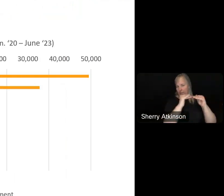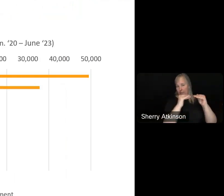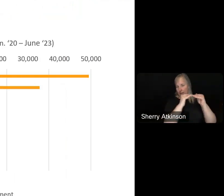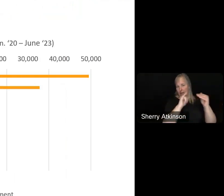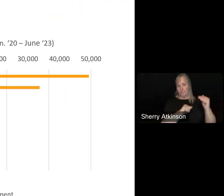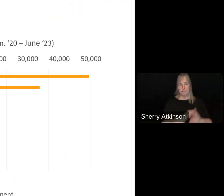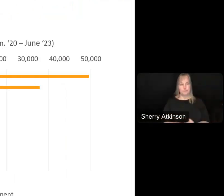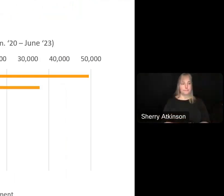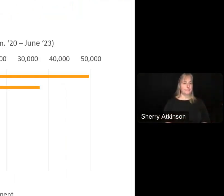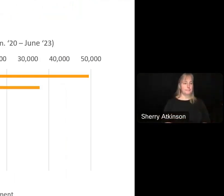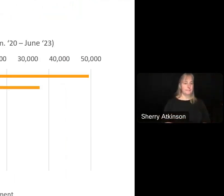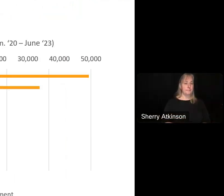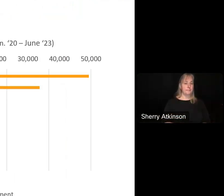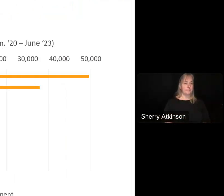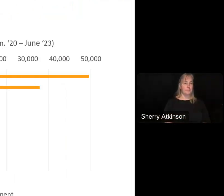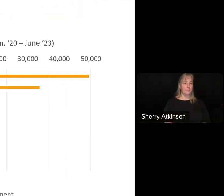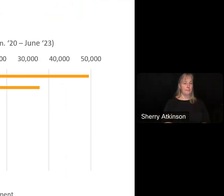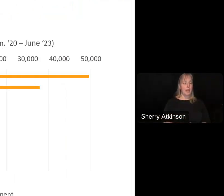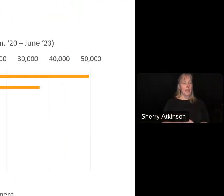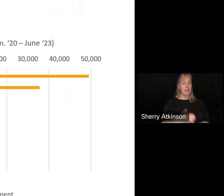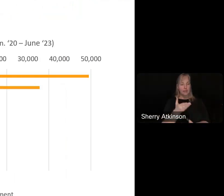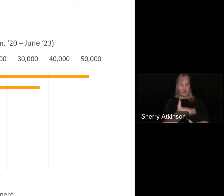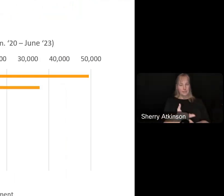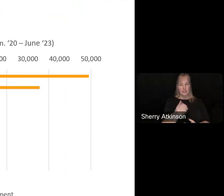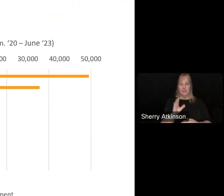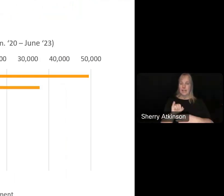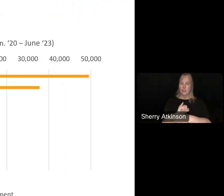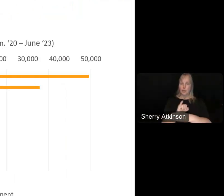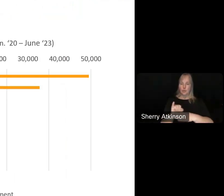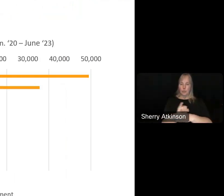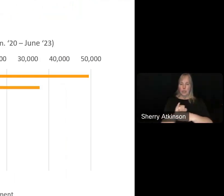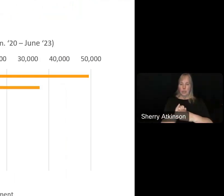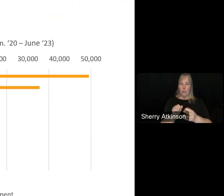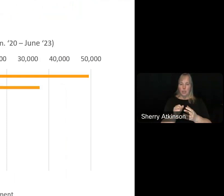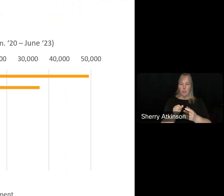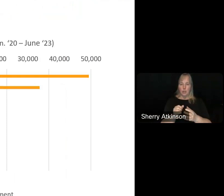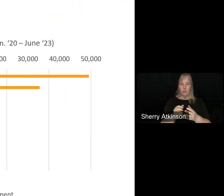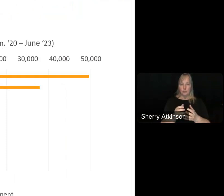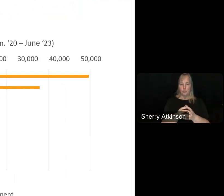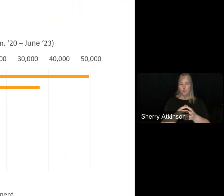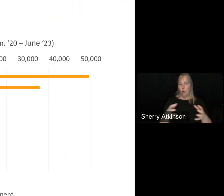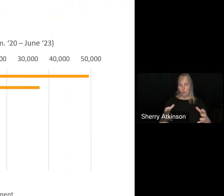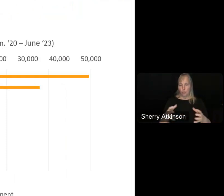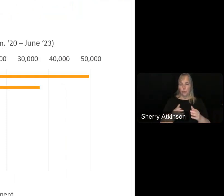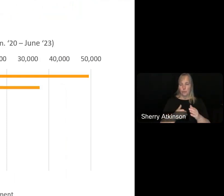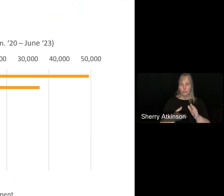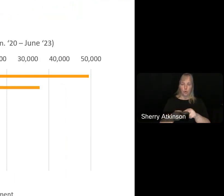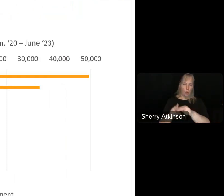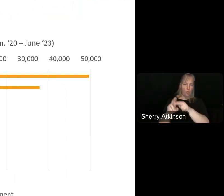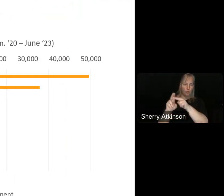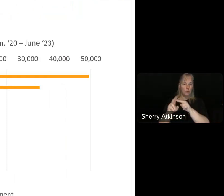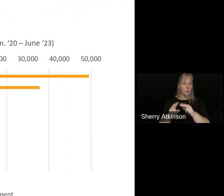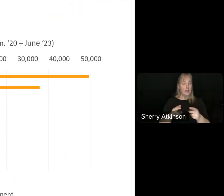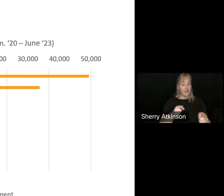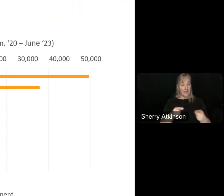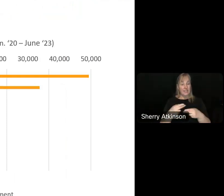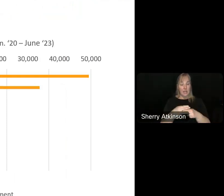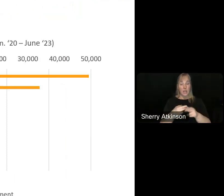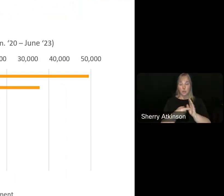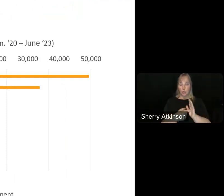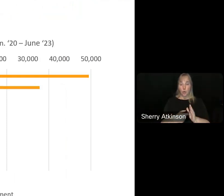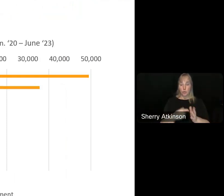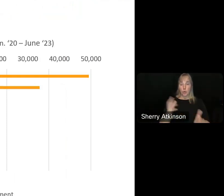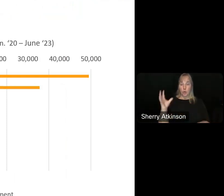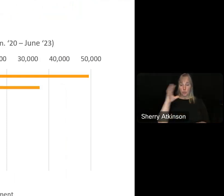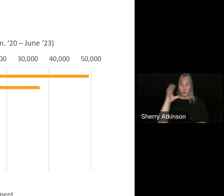So this is industry growth, and what this slide here is just showing the total employment by